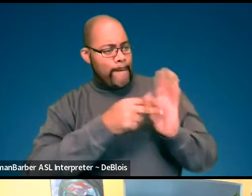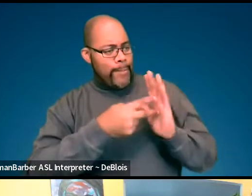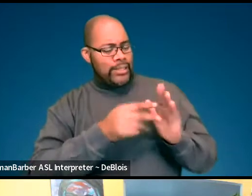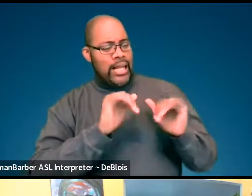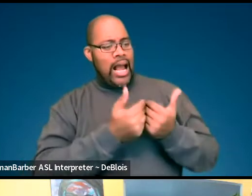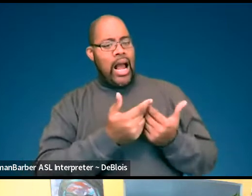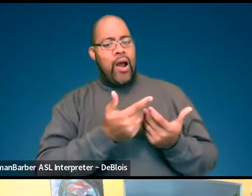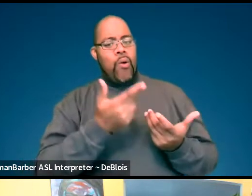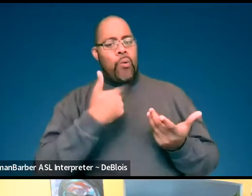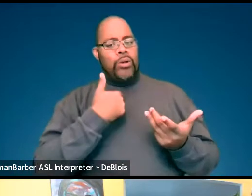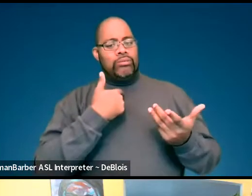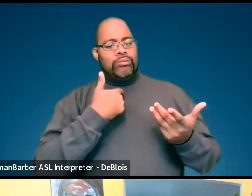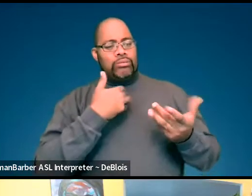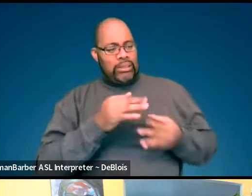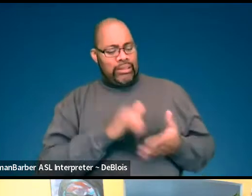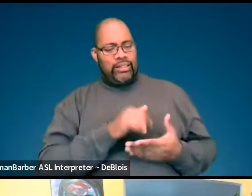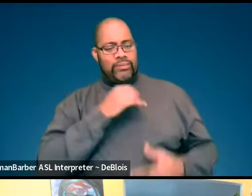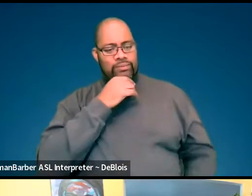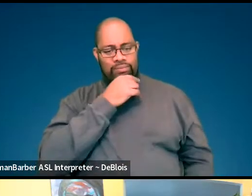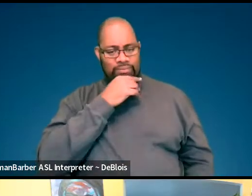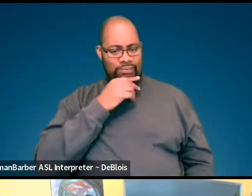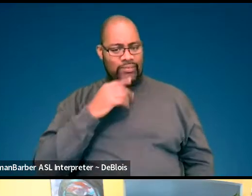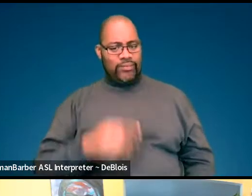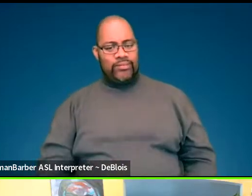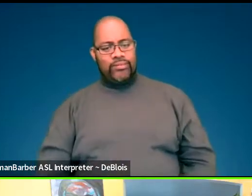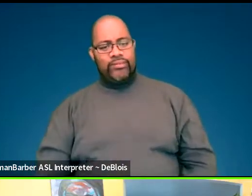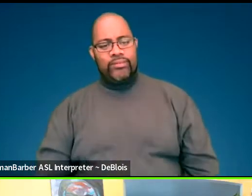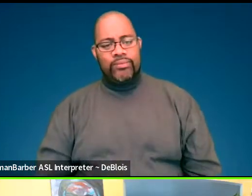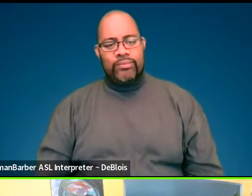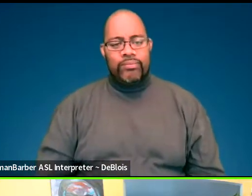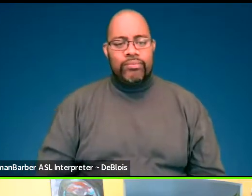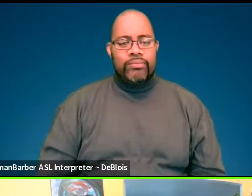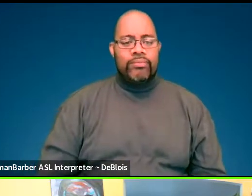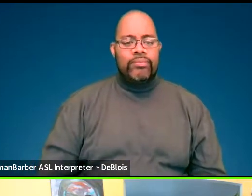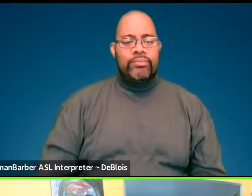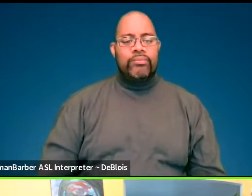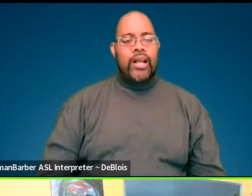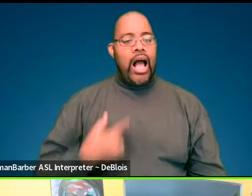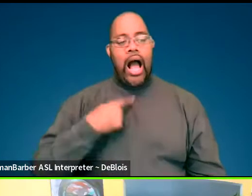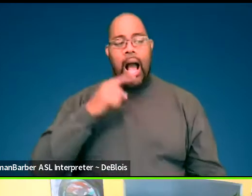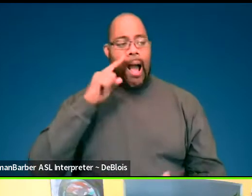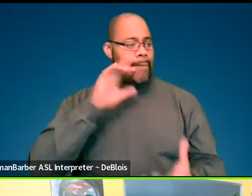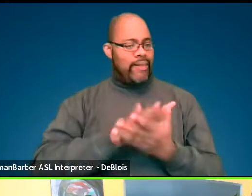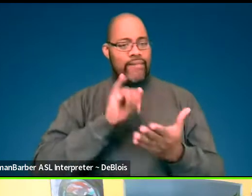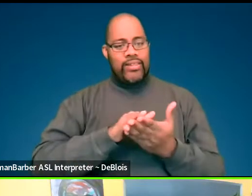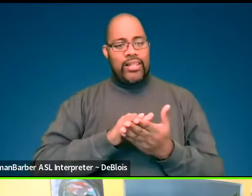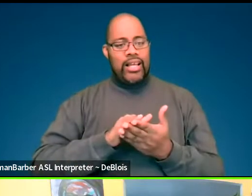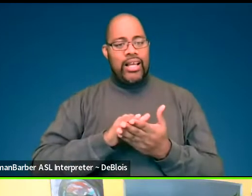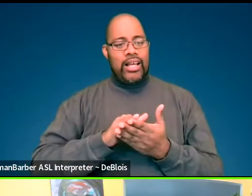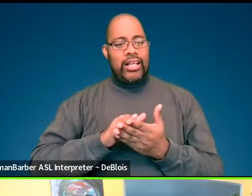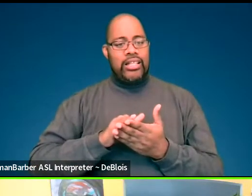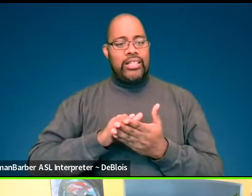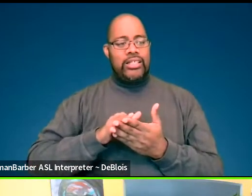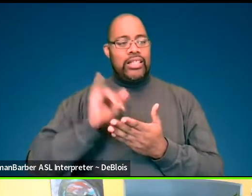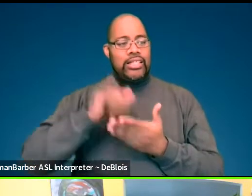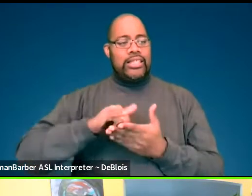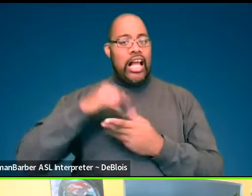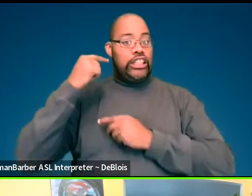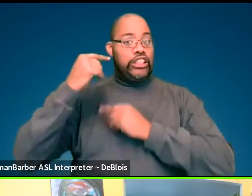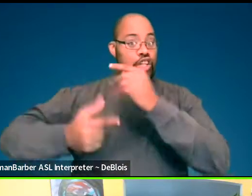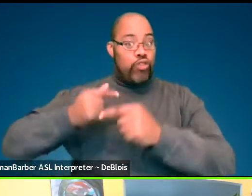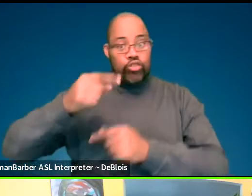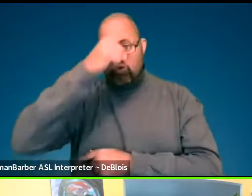we break that chain, that cycle? Yeah, I mean, I'm a firm believer that transgenerational trauma is a